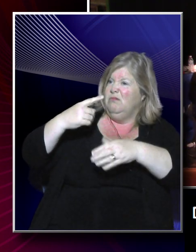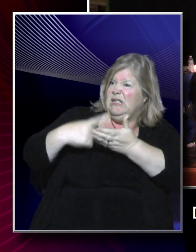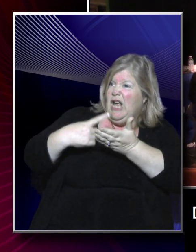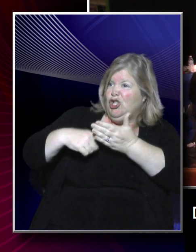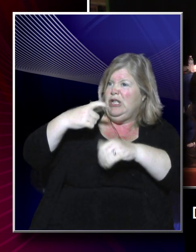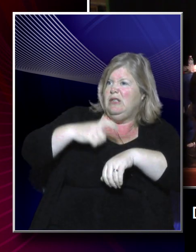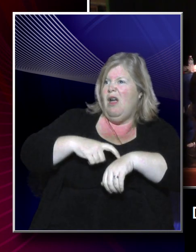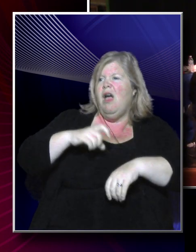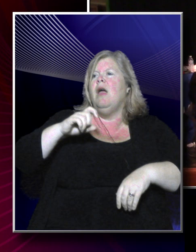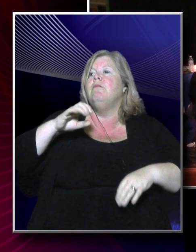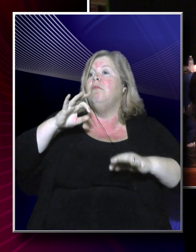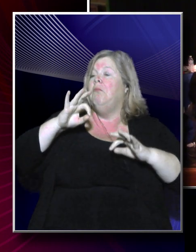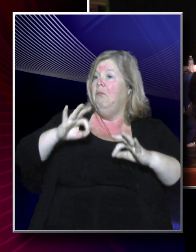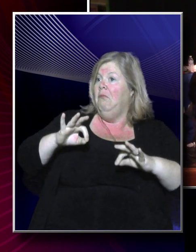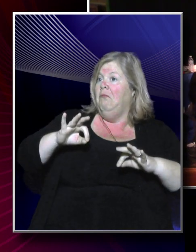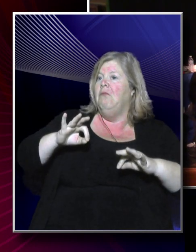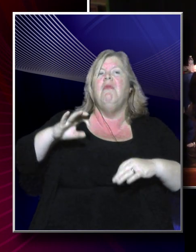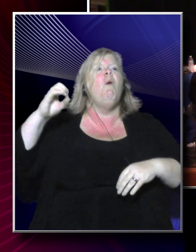Thank you.